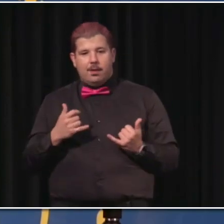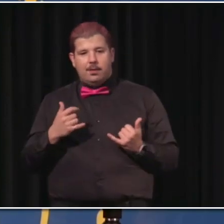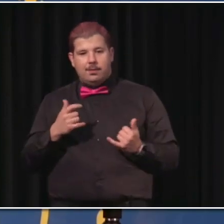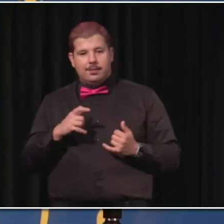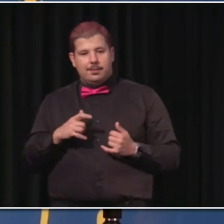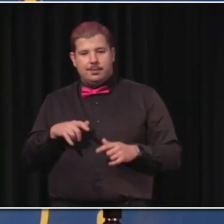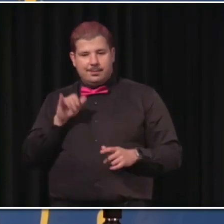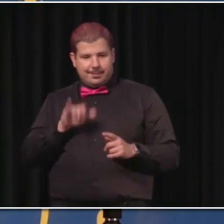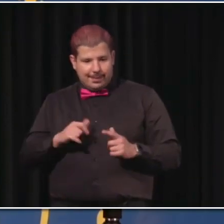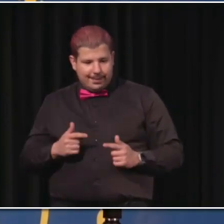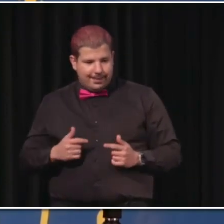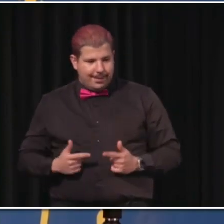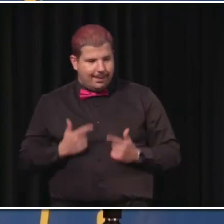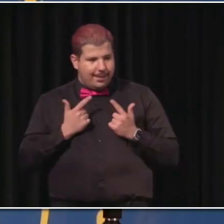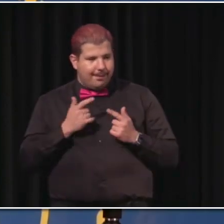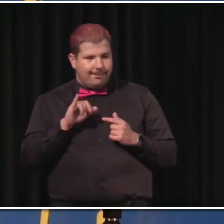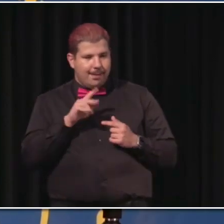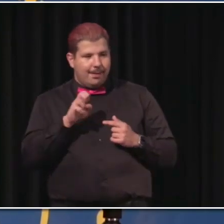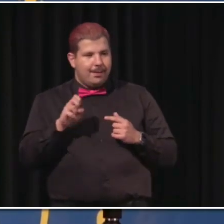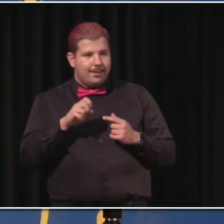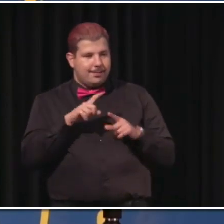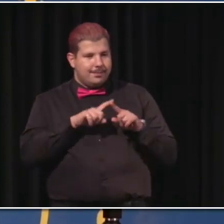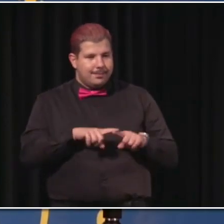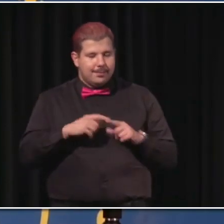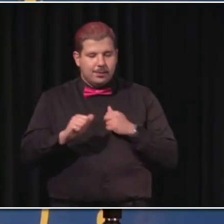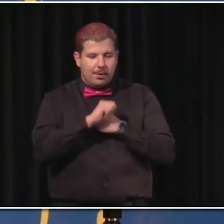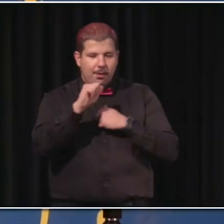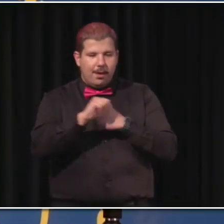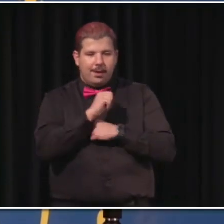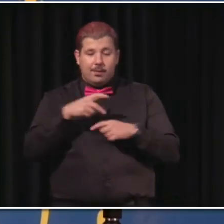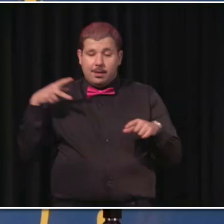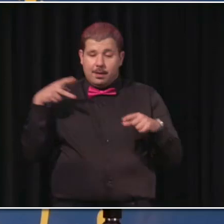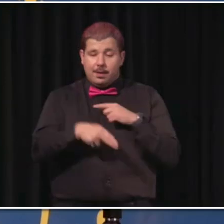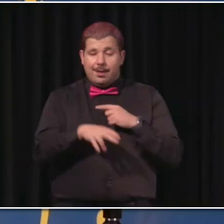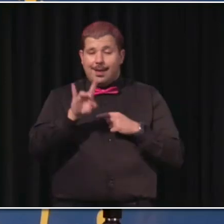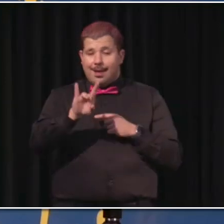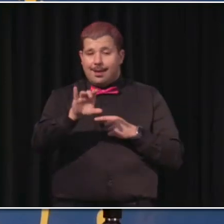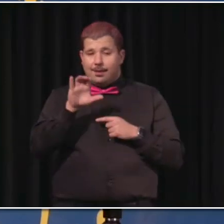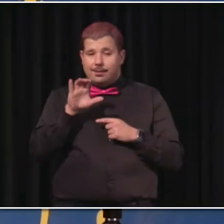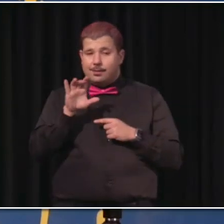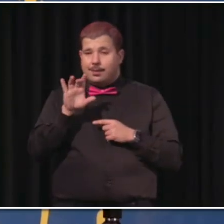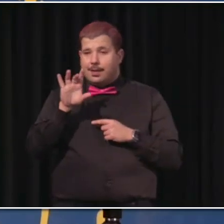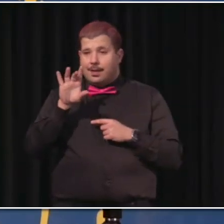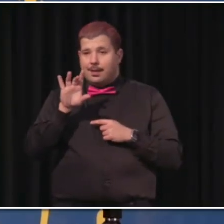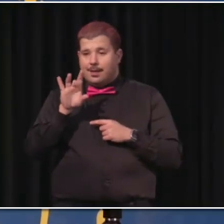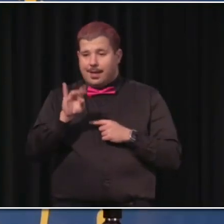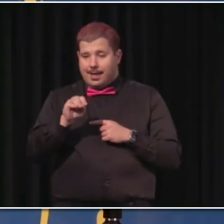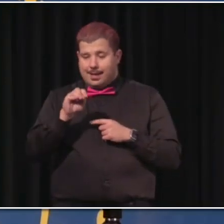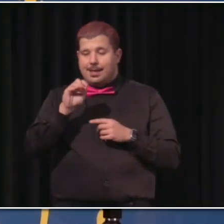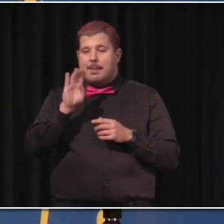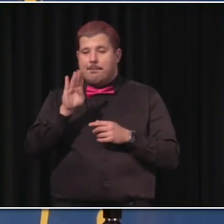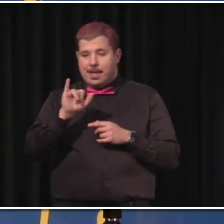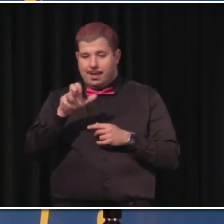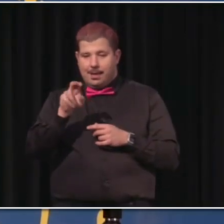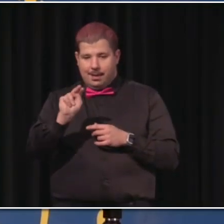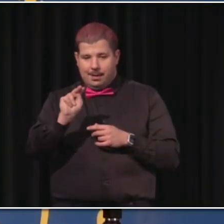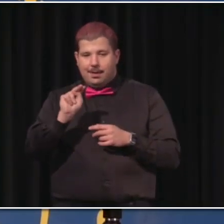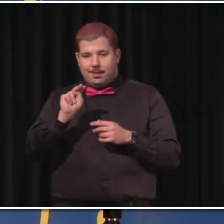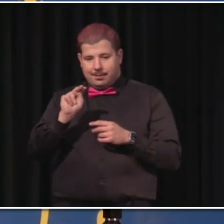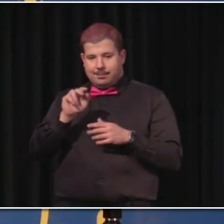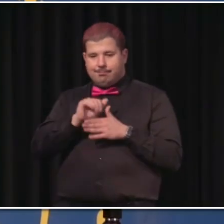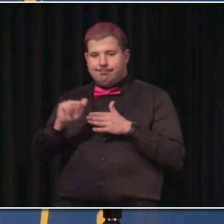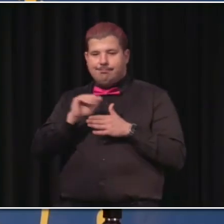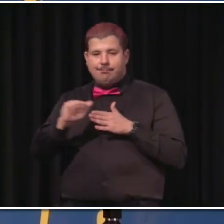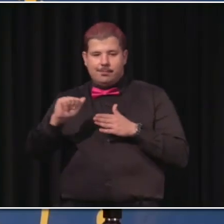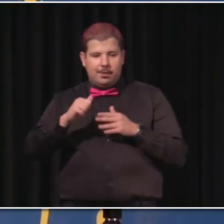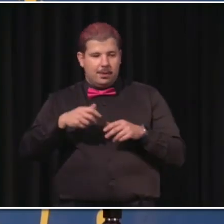threat. The administration wants to slash Medicaid by $880 billion, stripping health